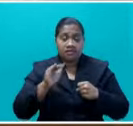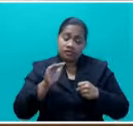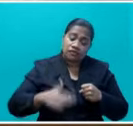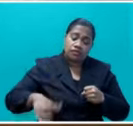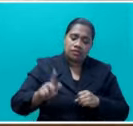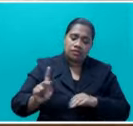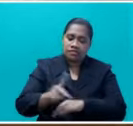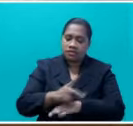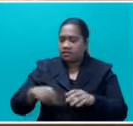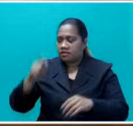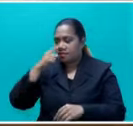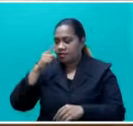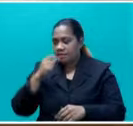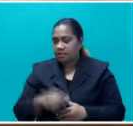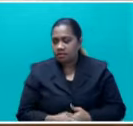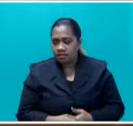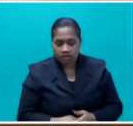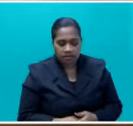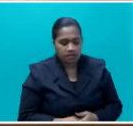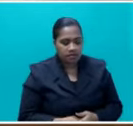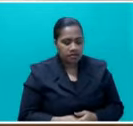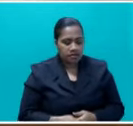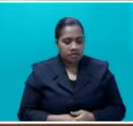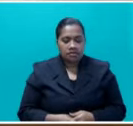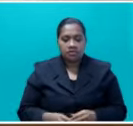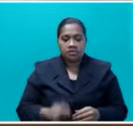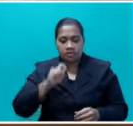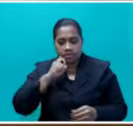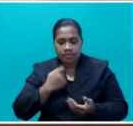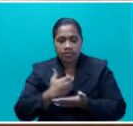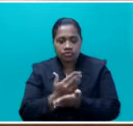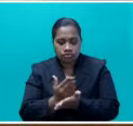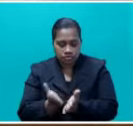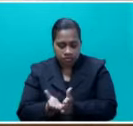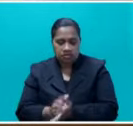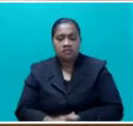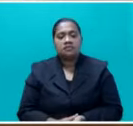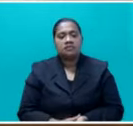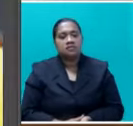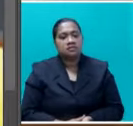one will be left behind. It will be our shared vision. It will uphold